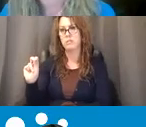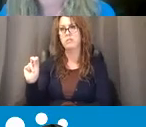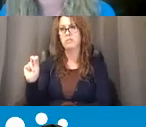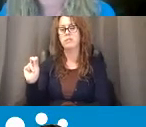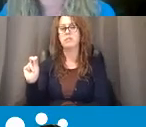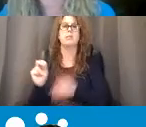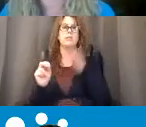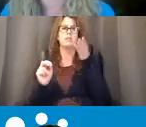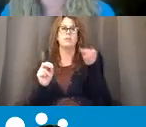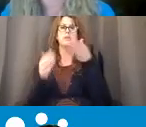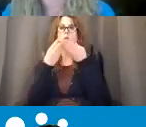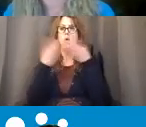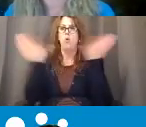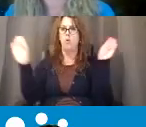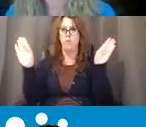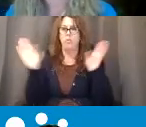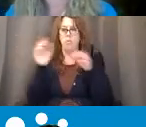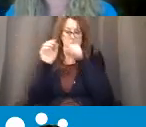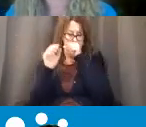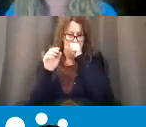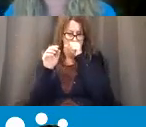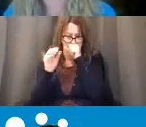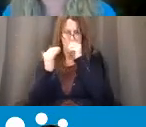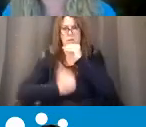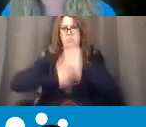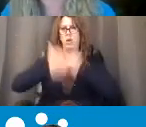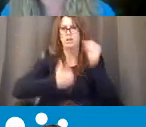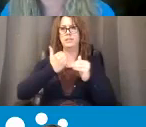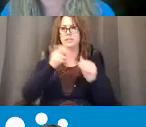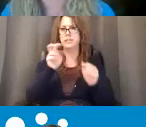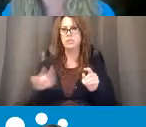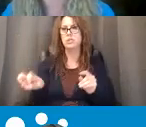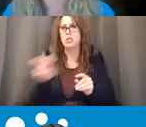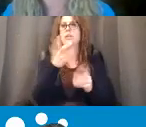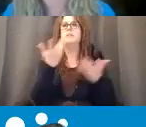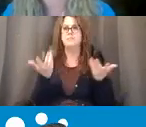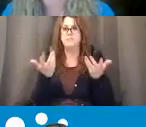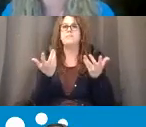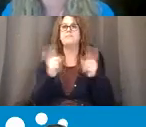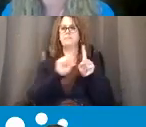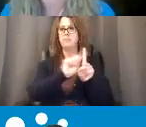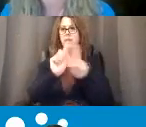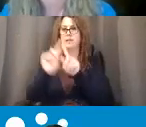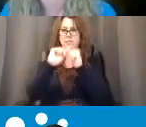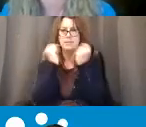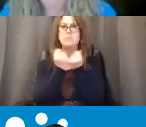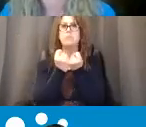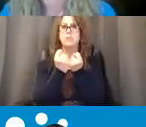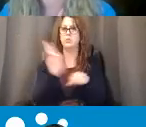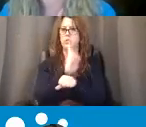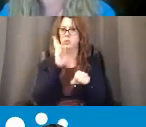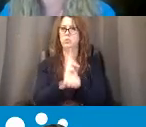overview of the journey and the process that we envision collaborative teams will walk through to implement their comprehensive